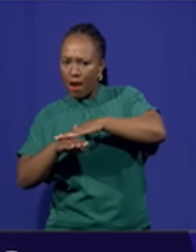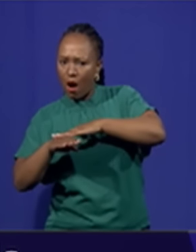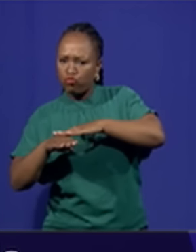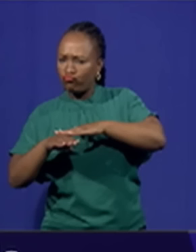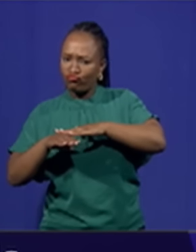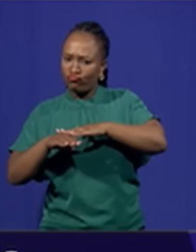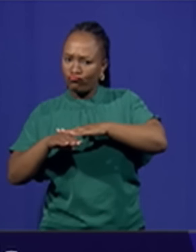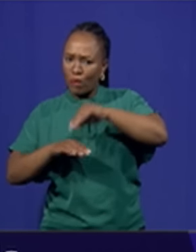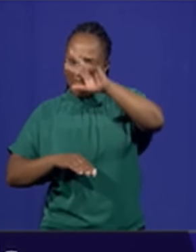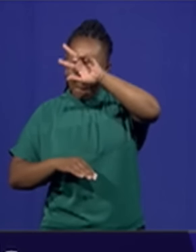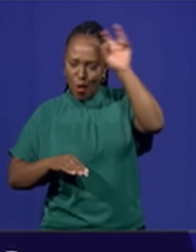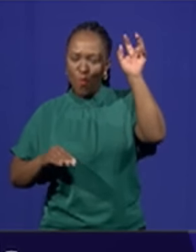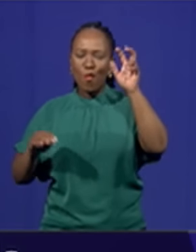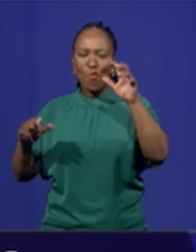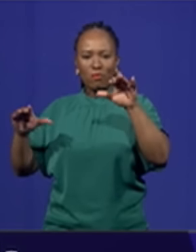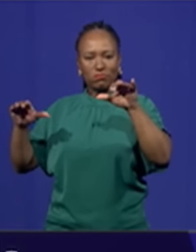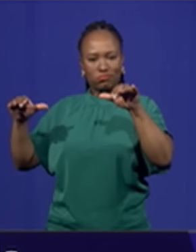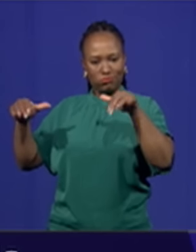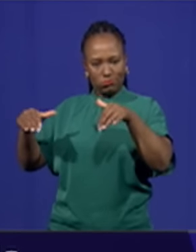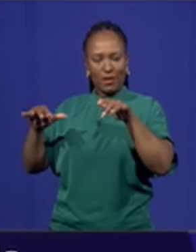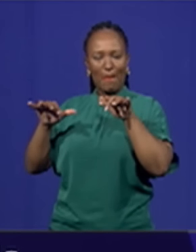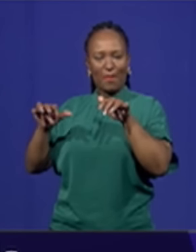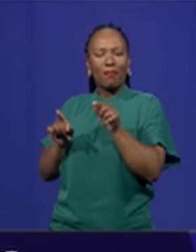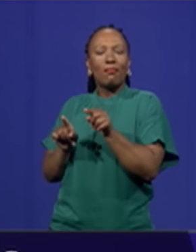but blue.